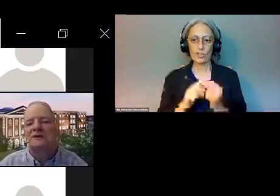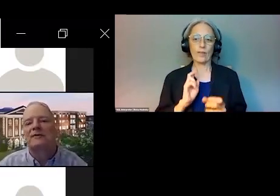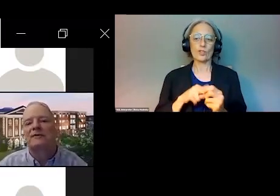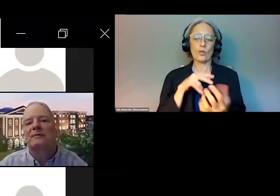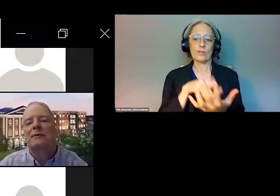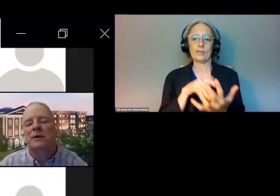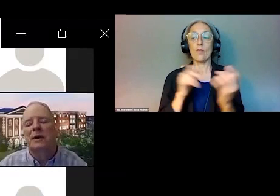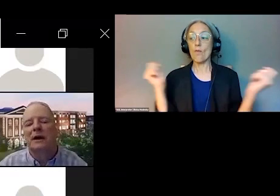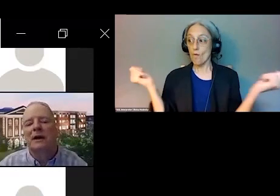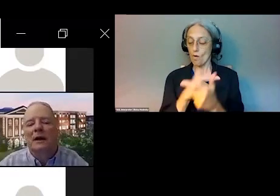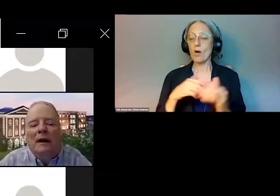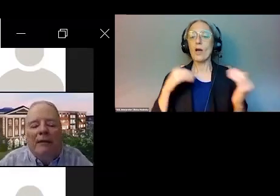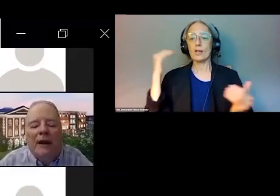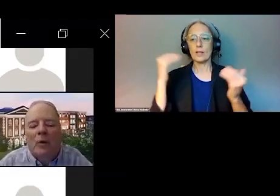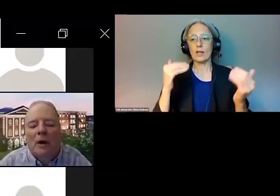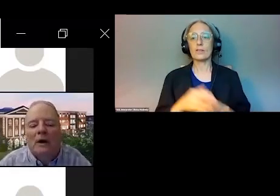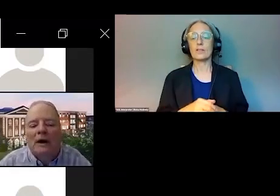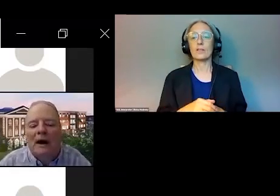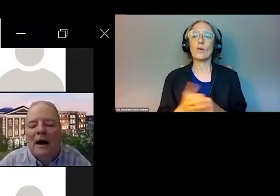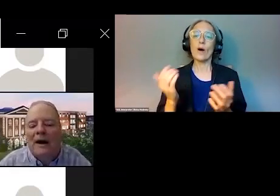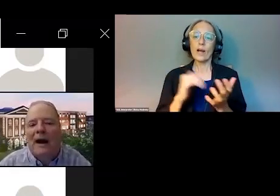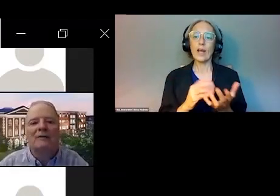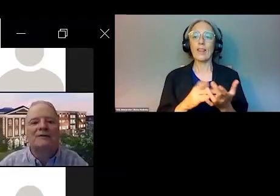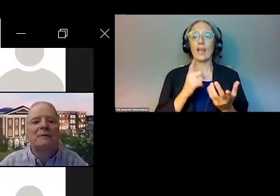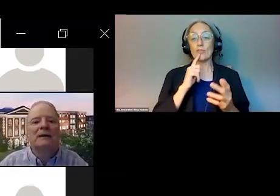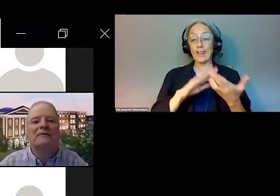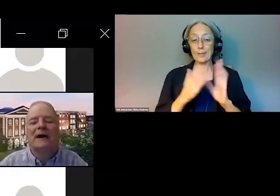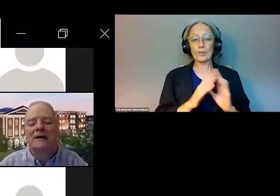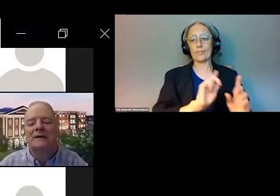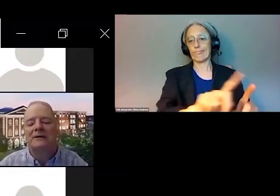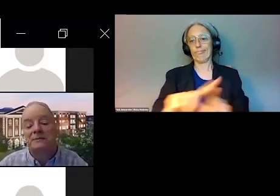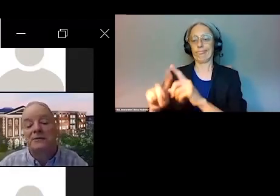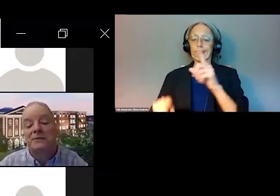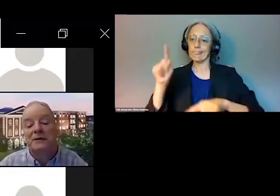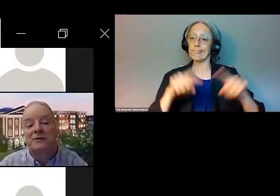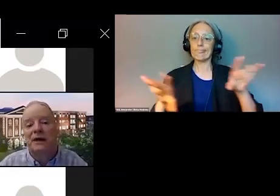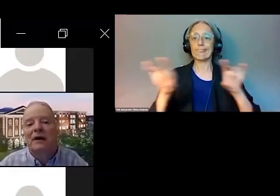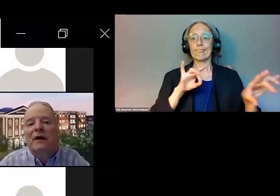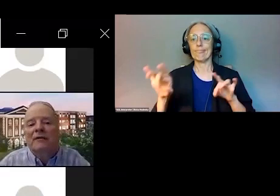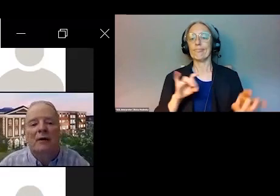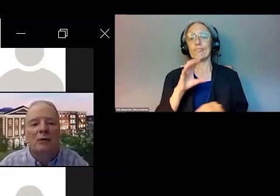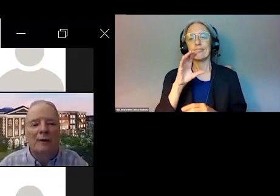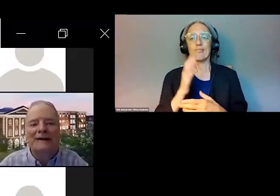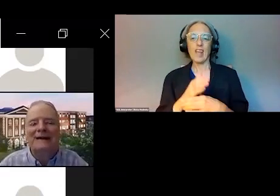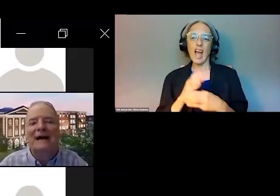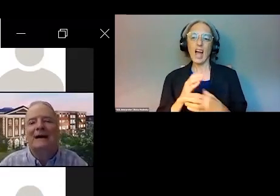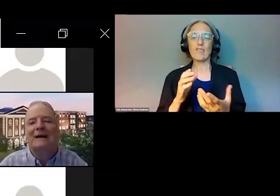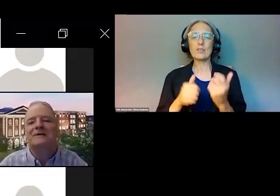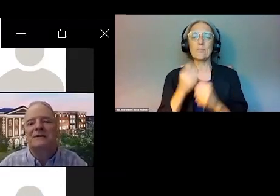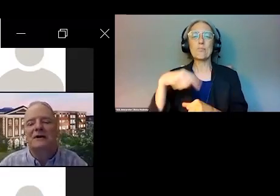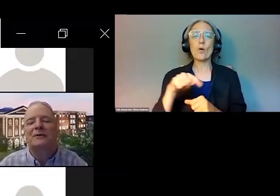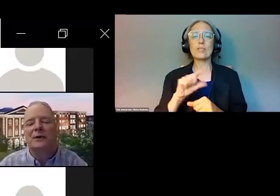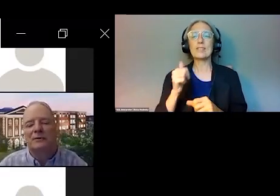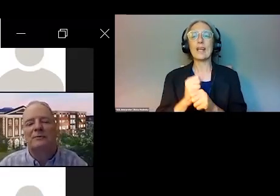was a cross section from the community. They were on average, I believe, 10 years post-injury. So we